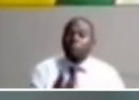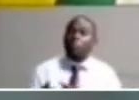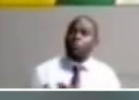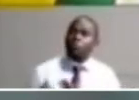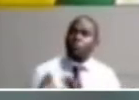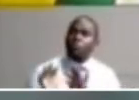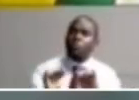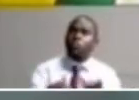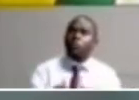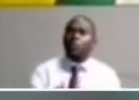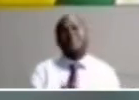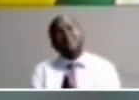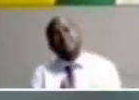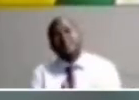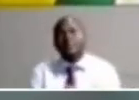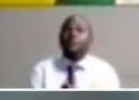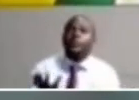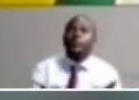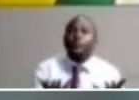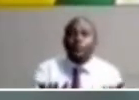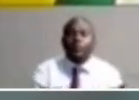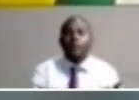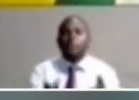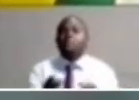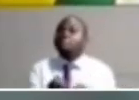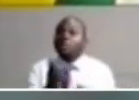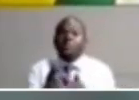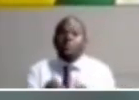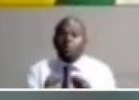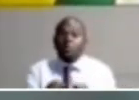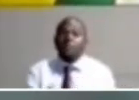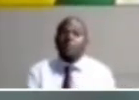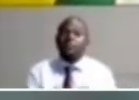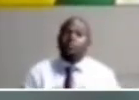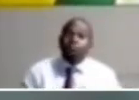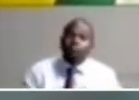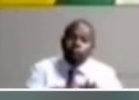you. Many people can be infected in that process.